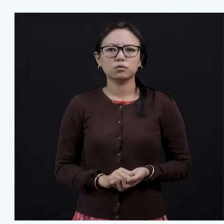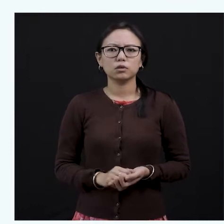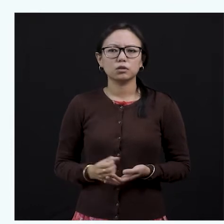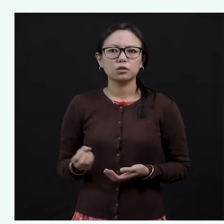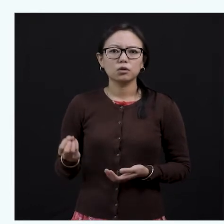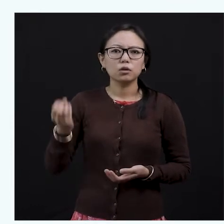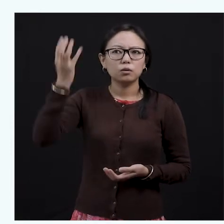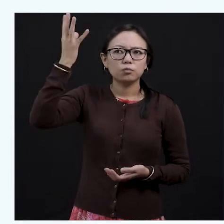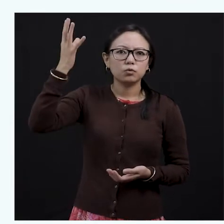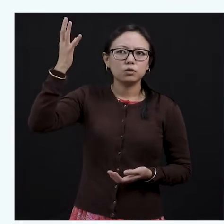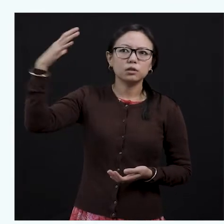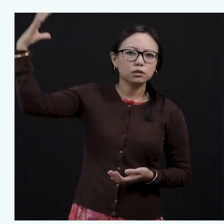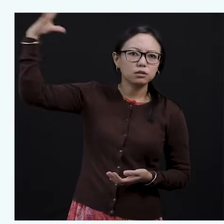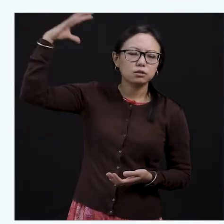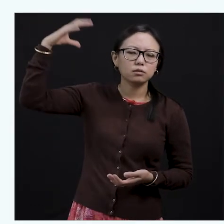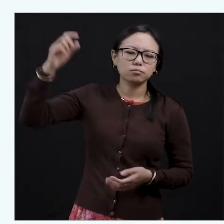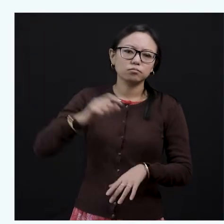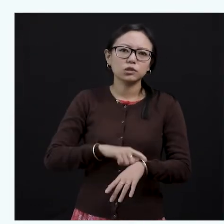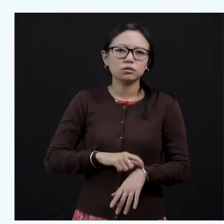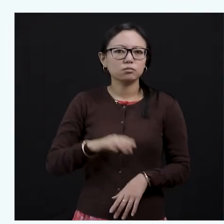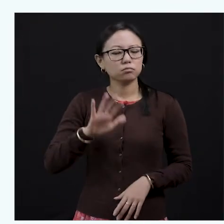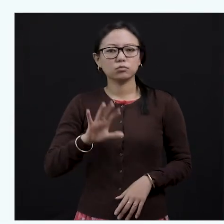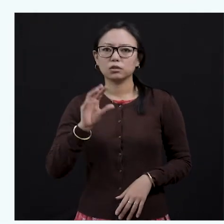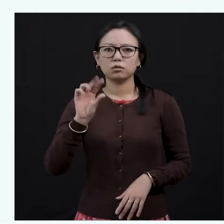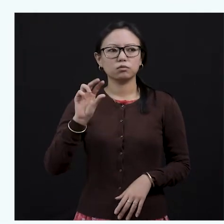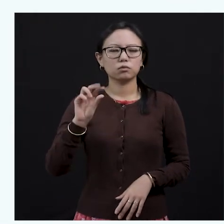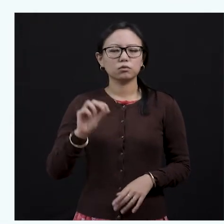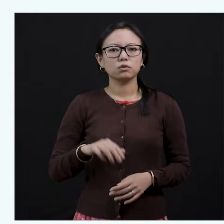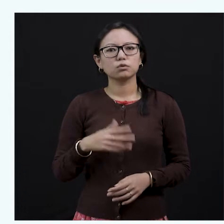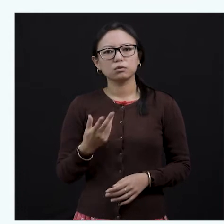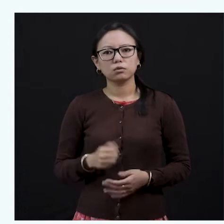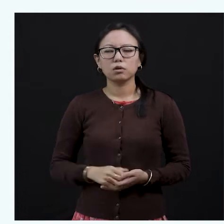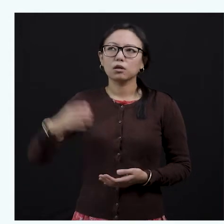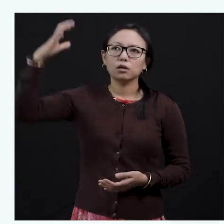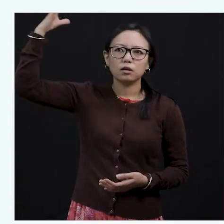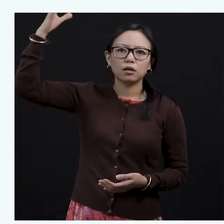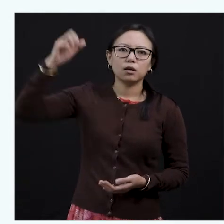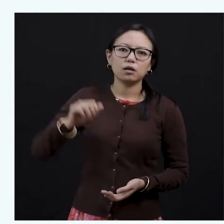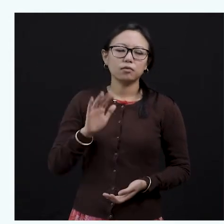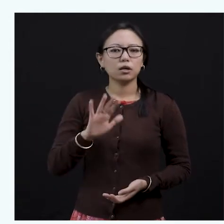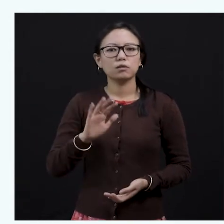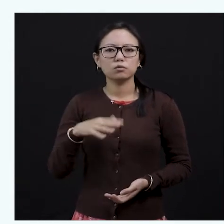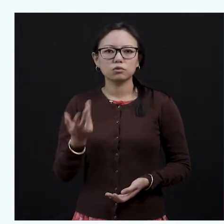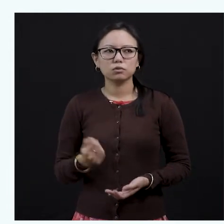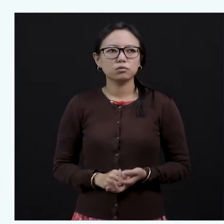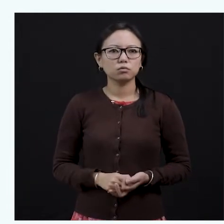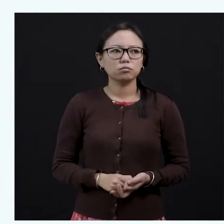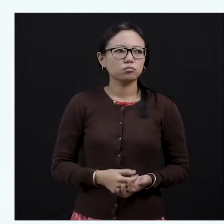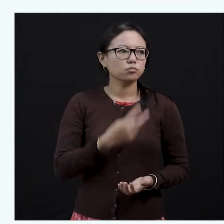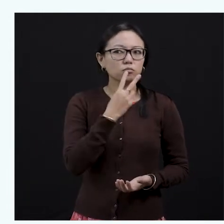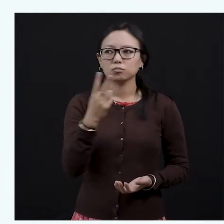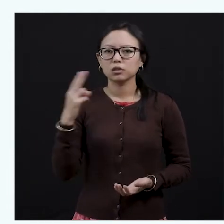time. But it's all because of the light of the sun that we are able to see things around us. All